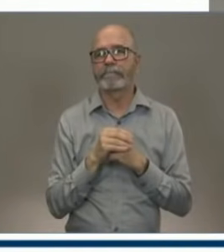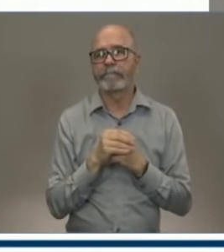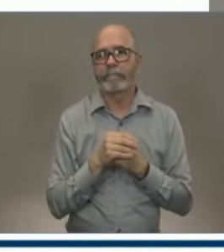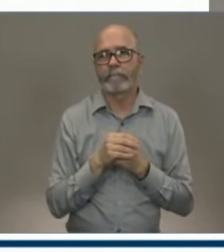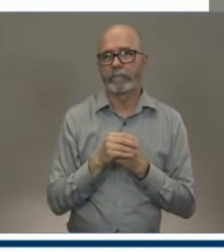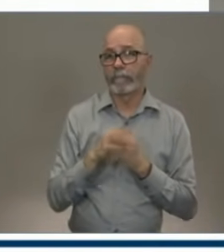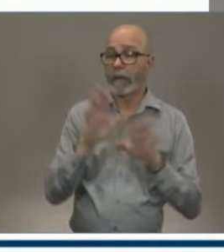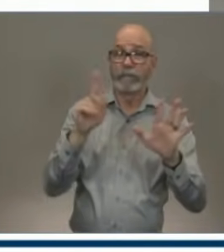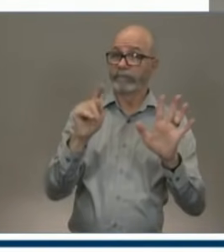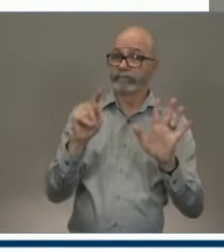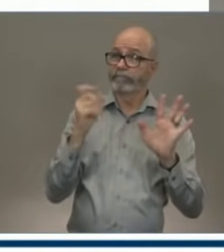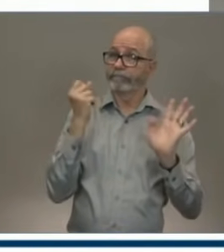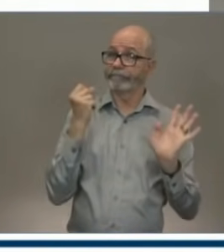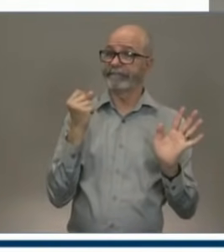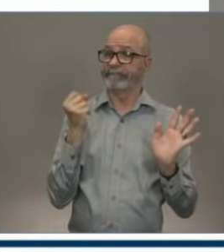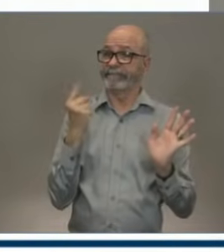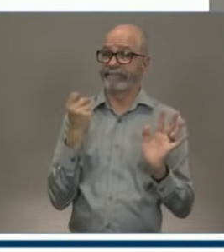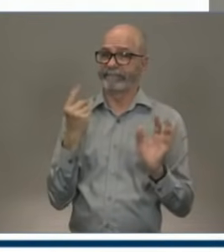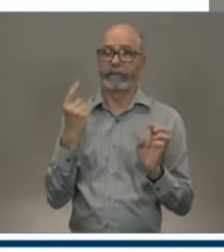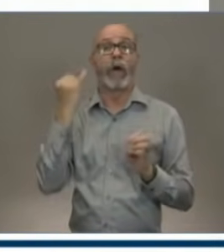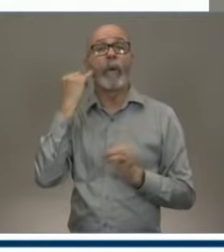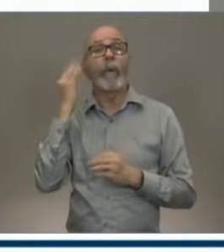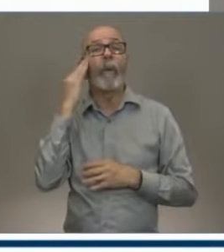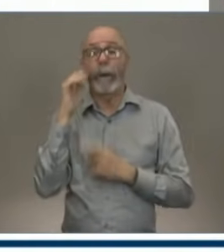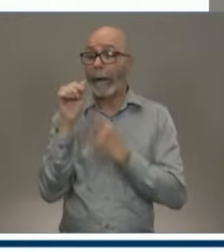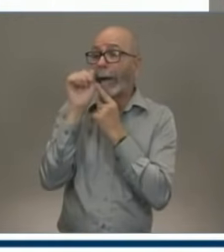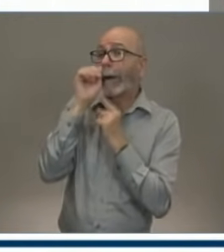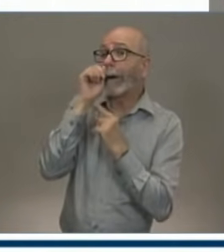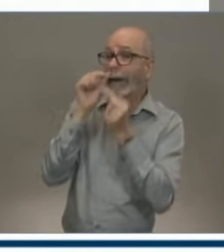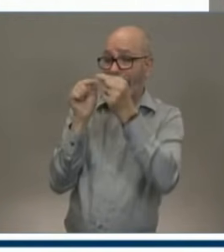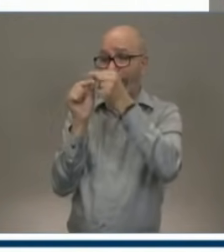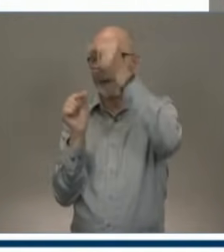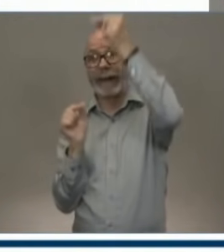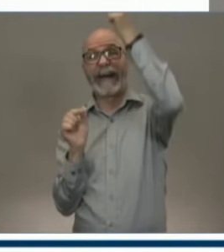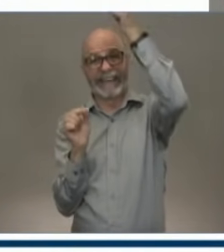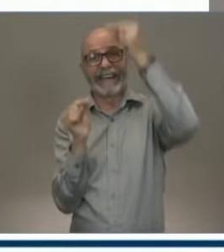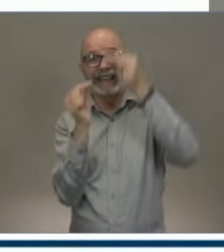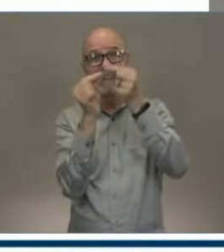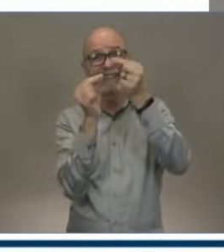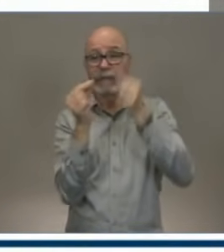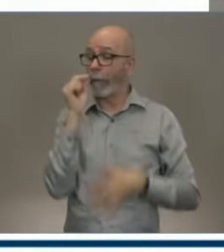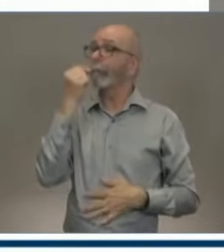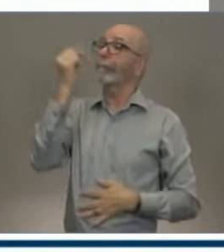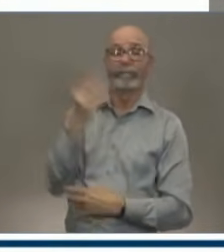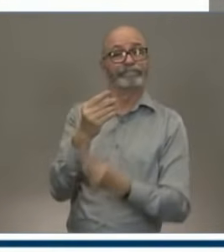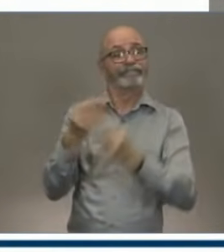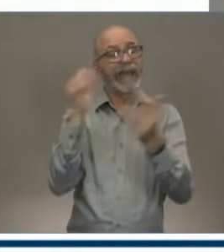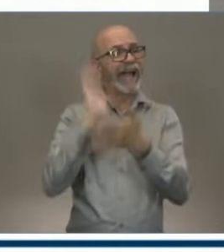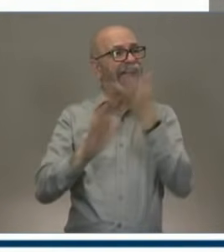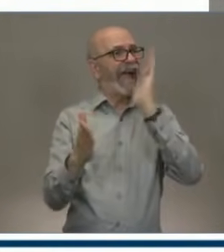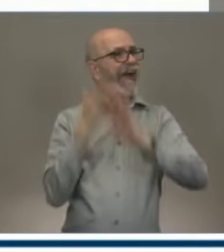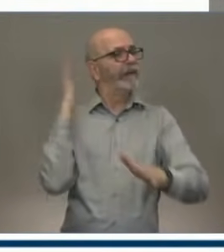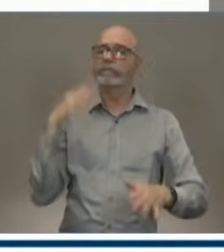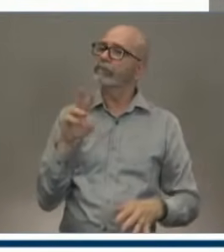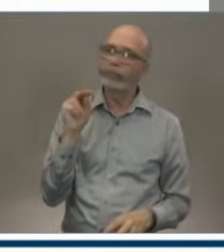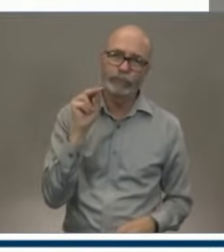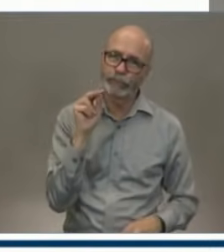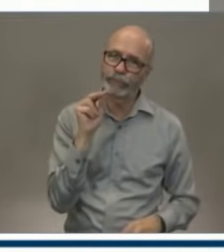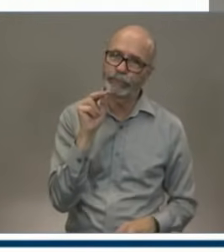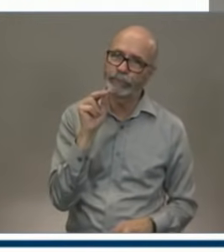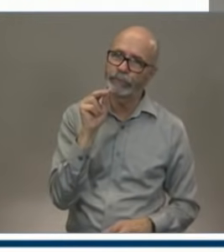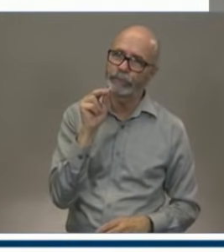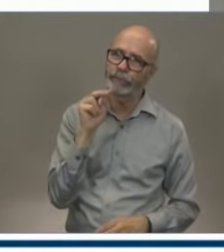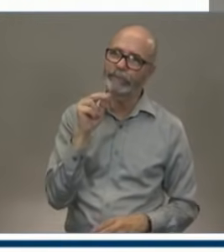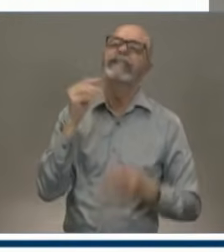need to understand that testing is not a golden solution. It doesn't solve everything. It has its own limitations, but it also has a role that it can play. So